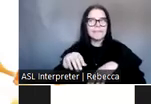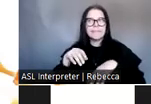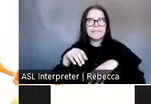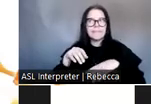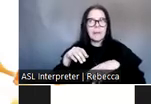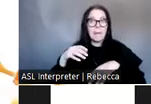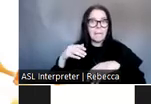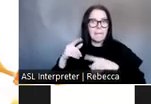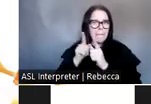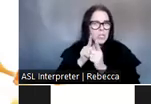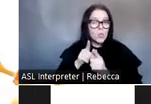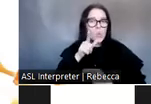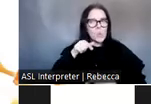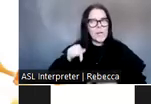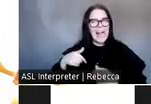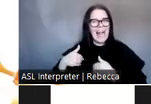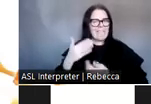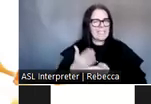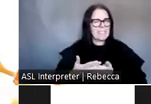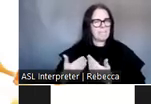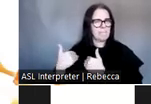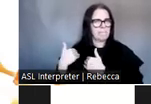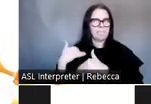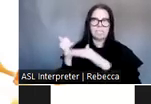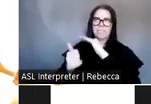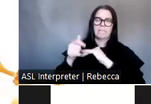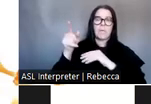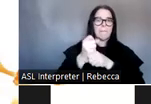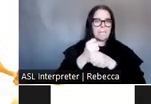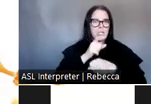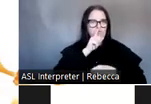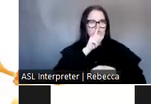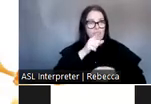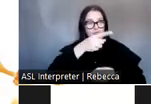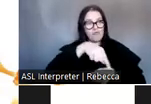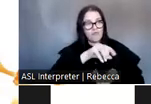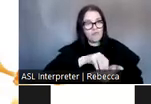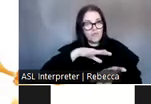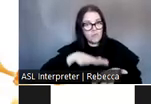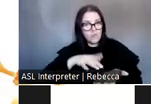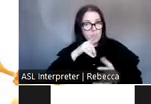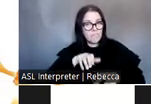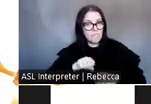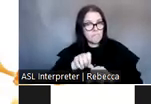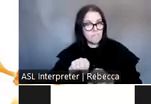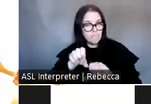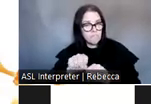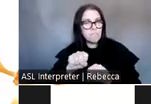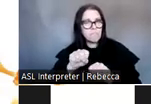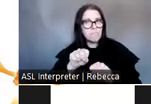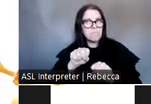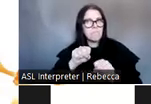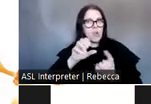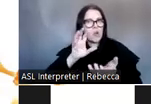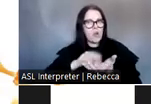for ensuring that the people, the students, the learners in that micro-credential are learning what you say they're